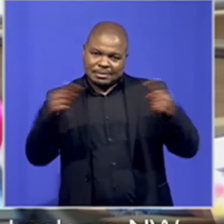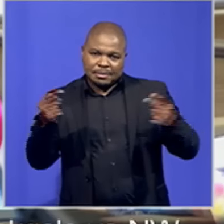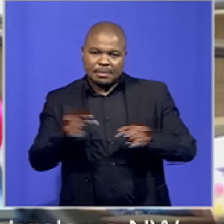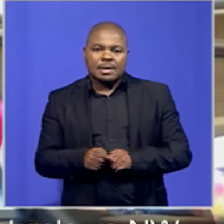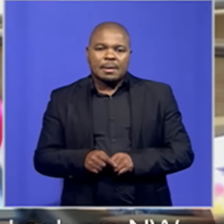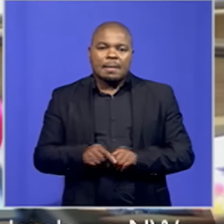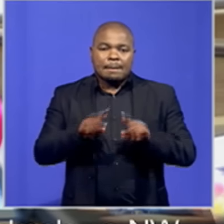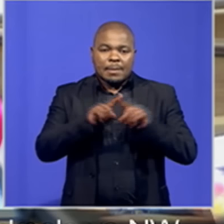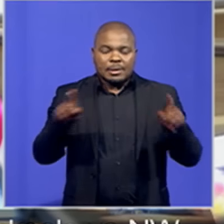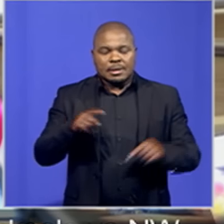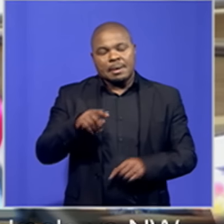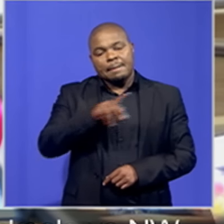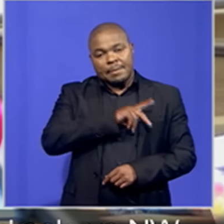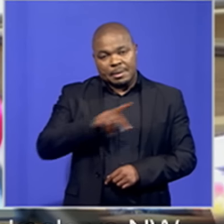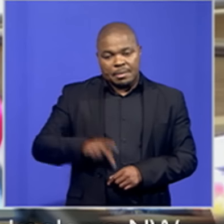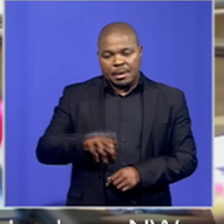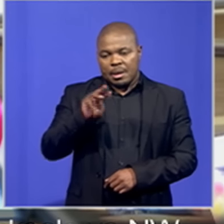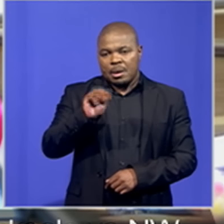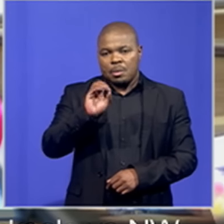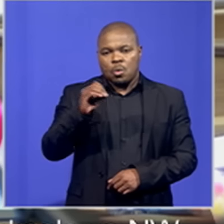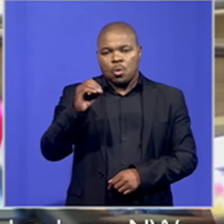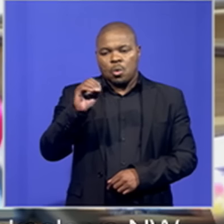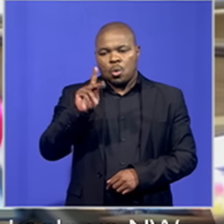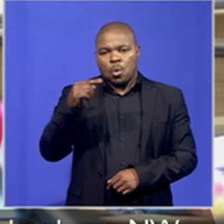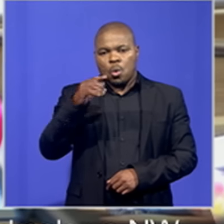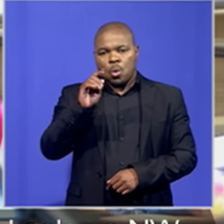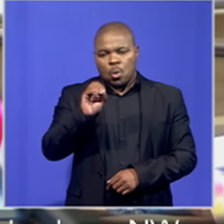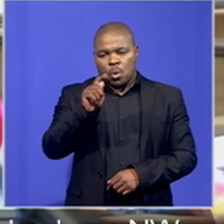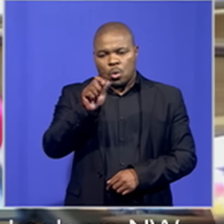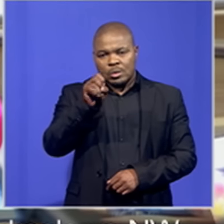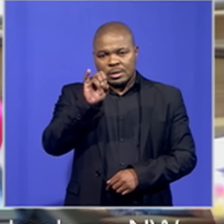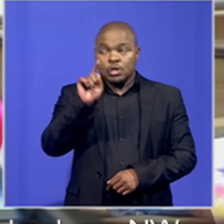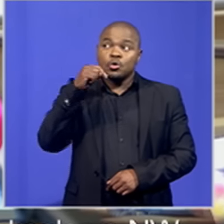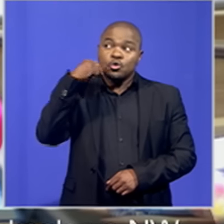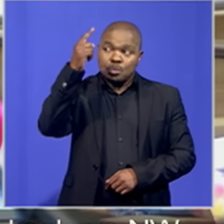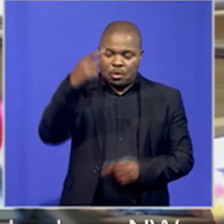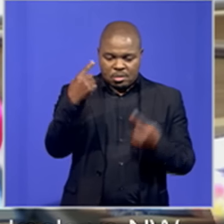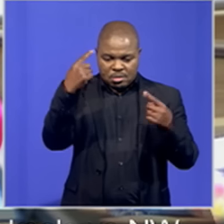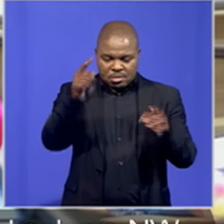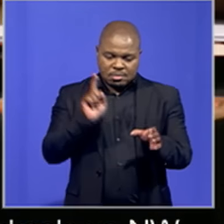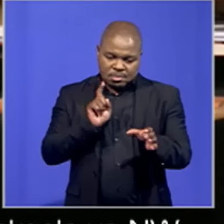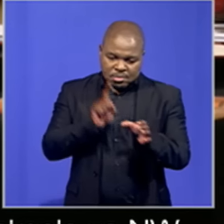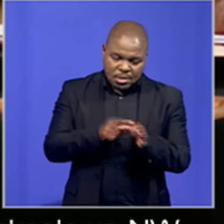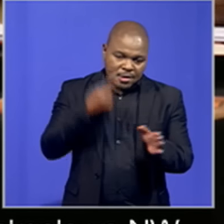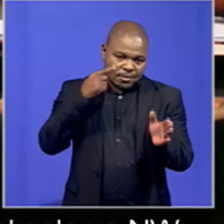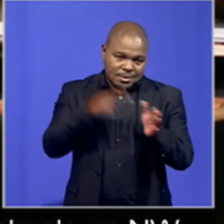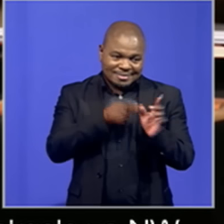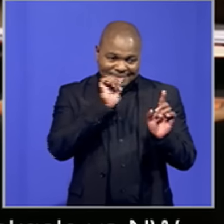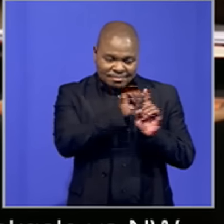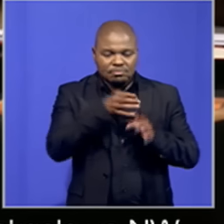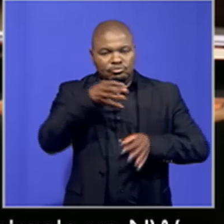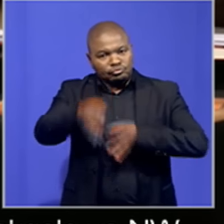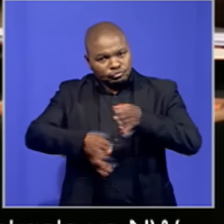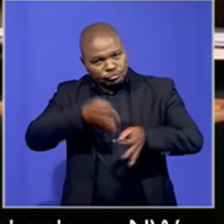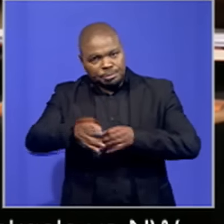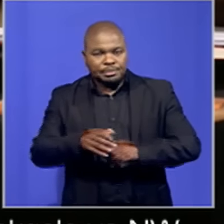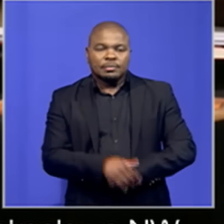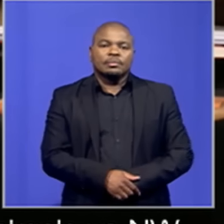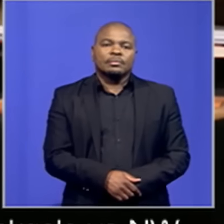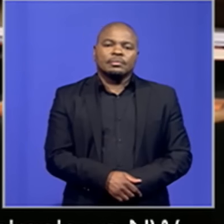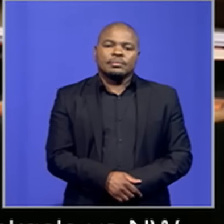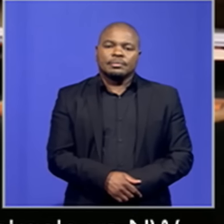tonakgolo Lazarus Mokgosi o tla tlhagelela fa pele ga komiti ka moso go konosetsa bopaki jwa gagwe. Ke